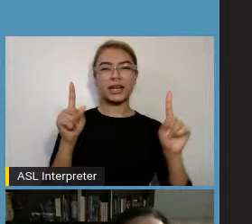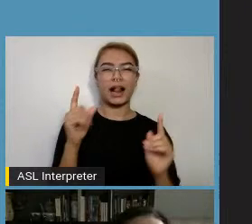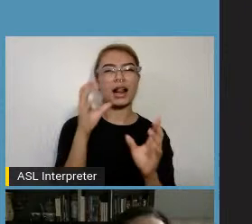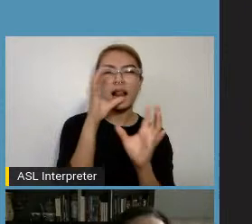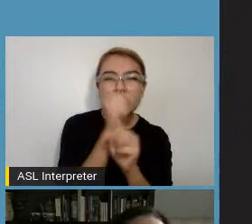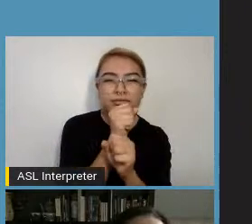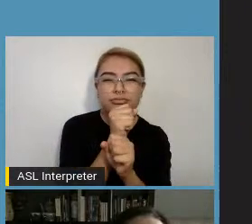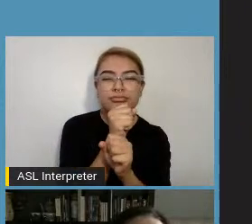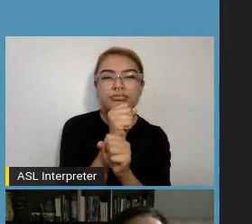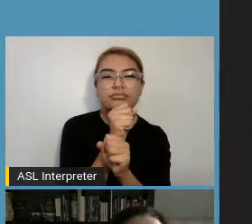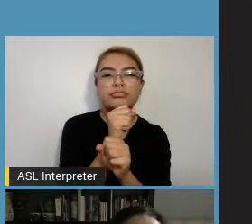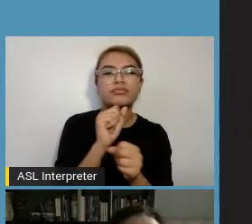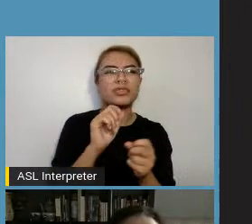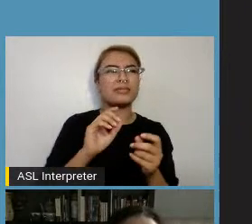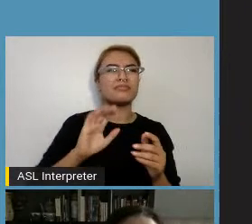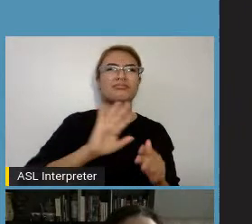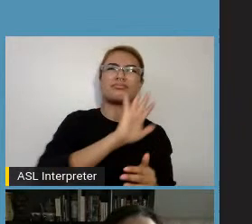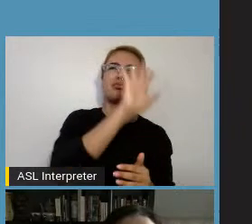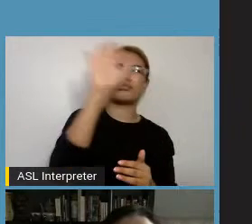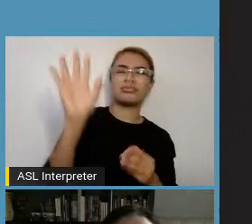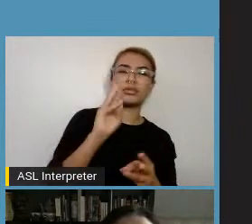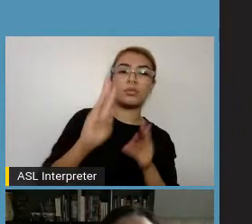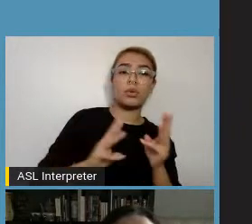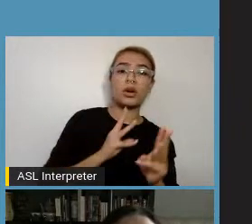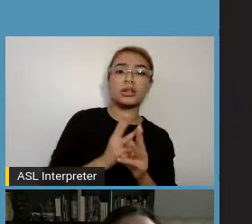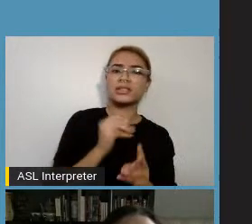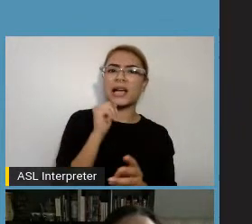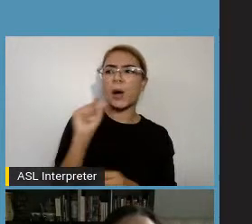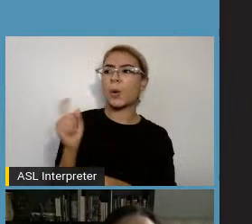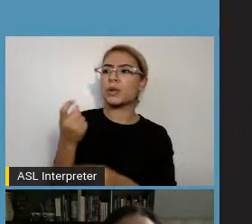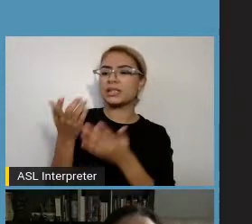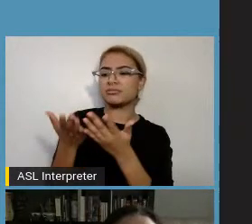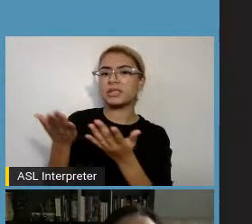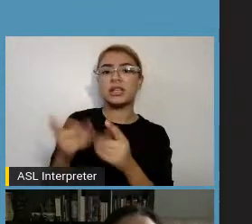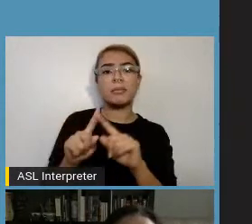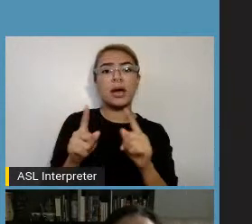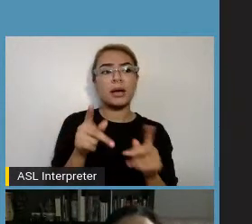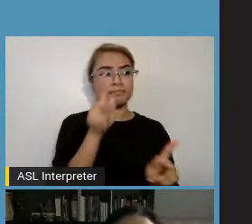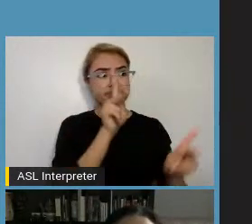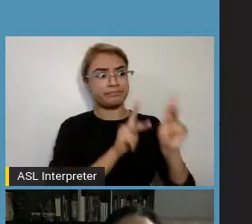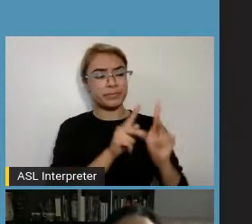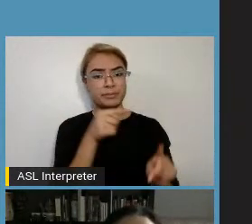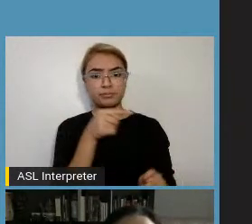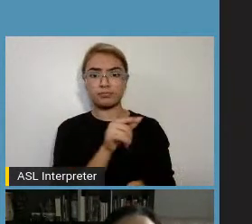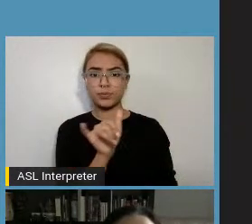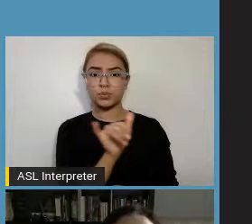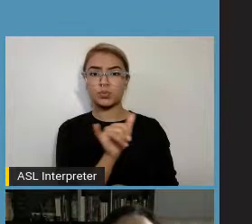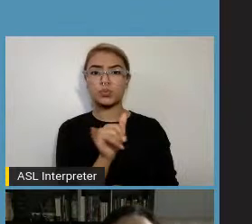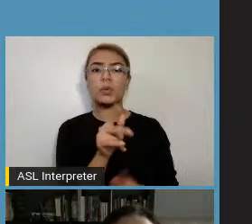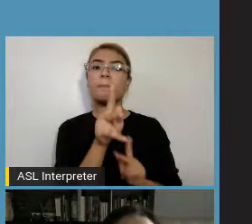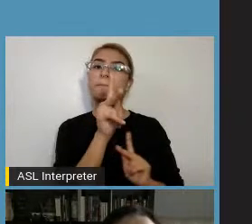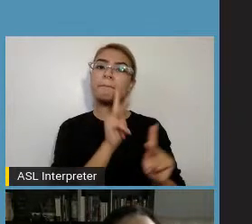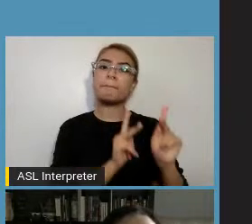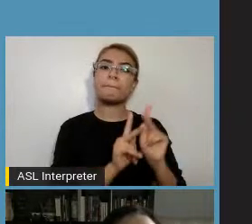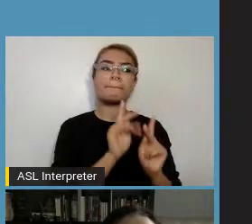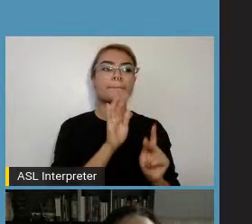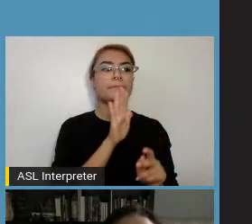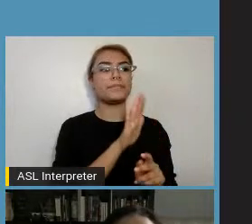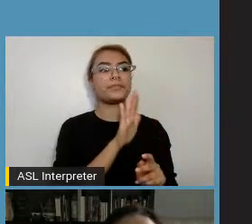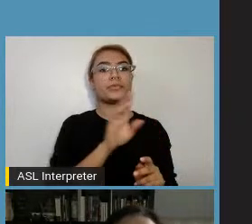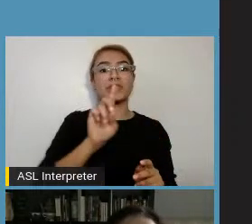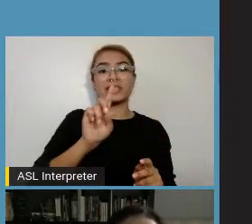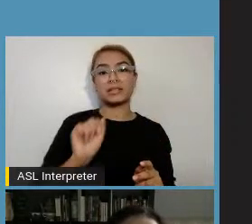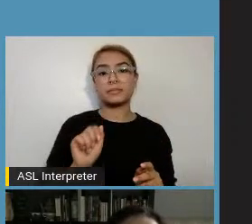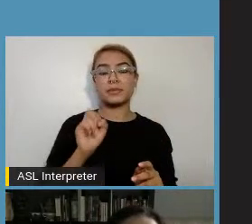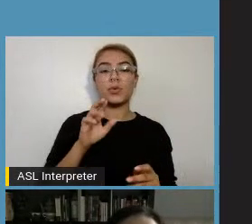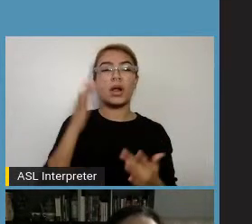interesting from all over the world. And not just things, but people as well, people with different disabilities